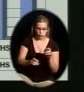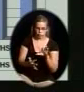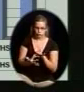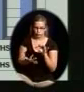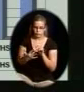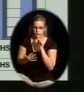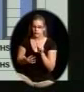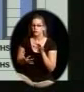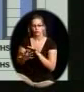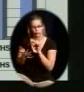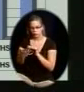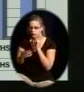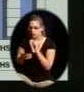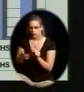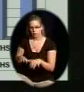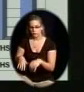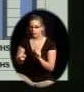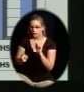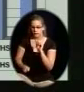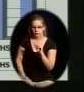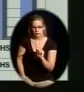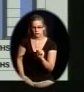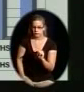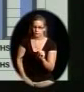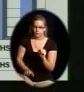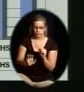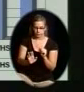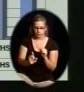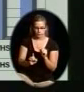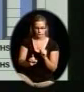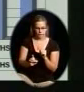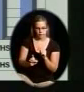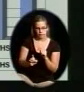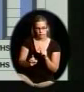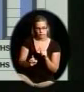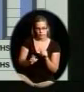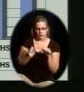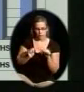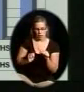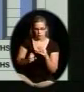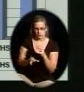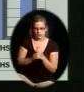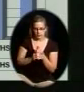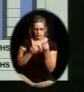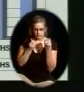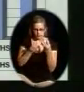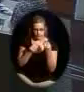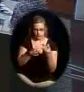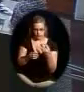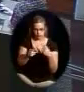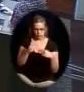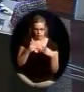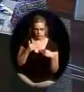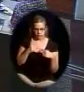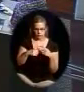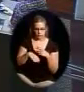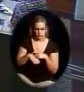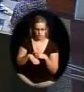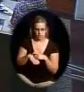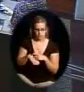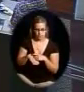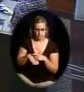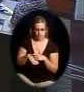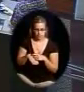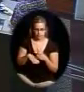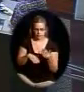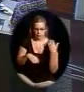choosing not to take it. Okay. Mary, before we leave that, would it be possible to get some data for the board, just to go back a little bit further in time? You